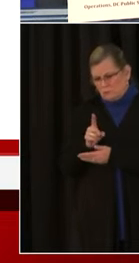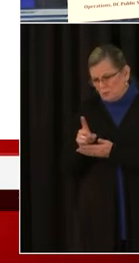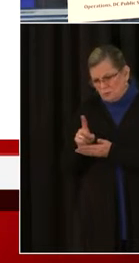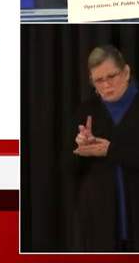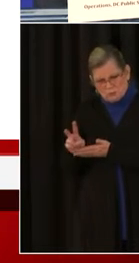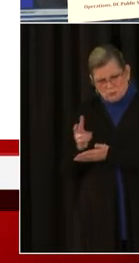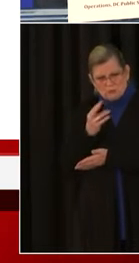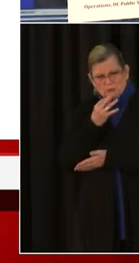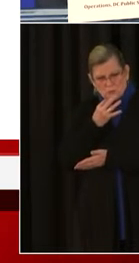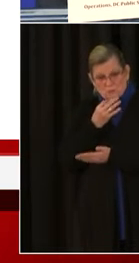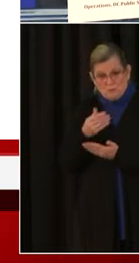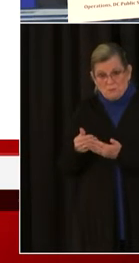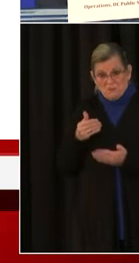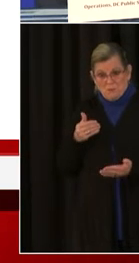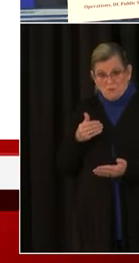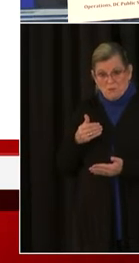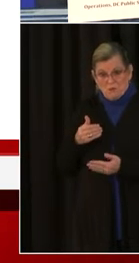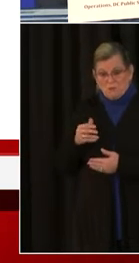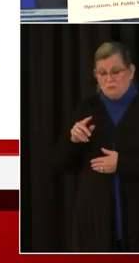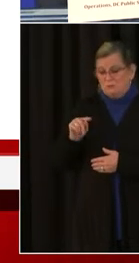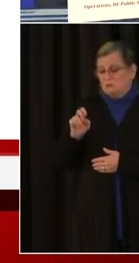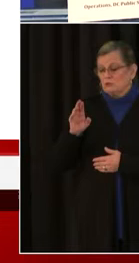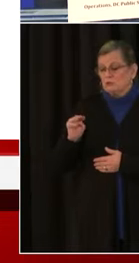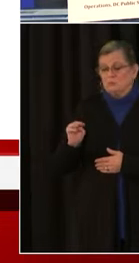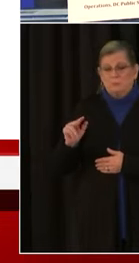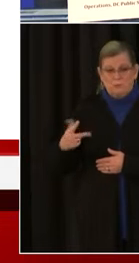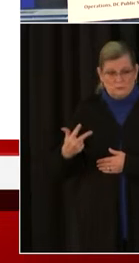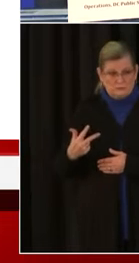3 starts. Next slide.